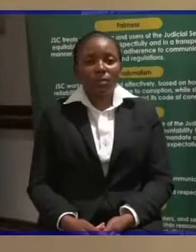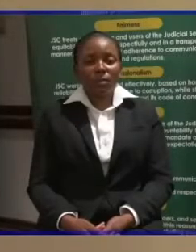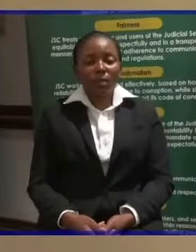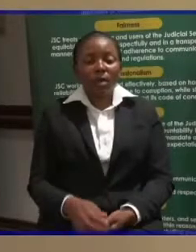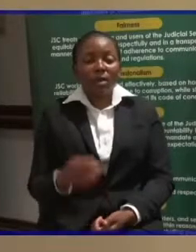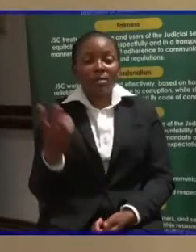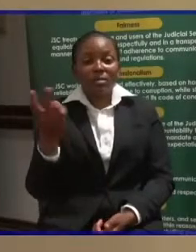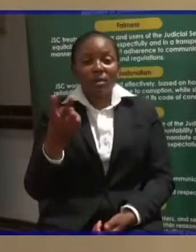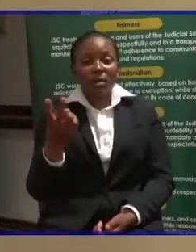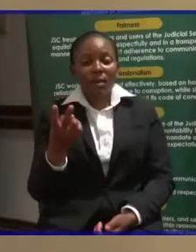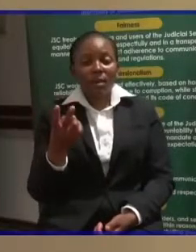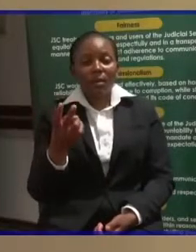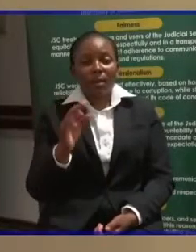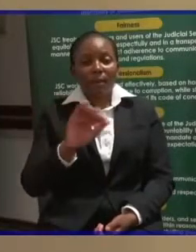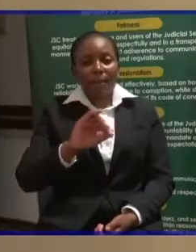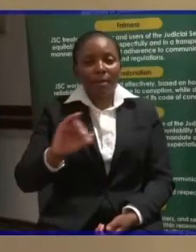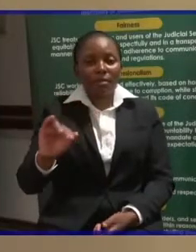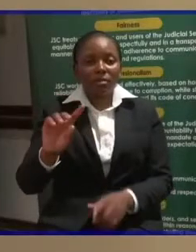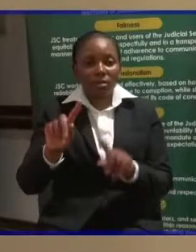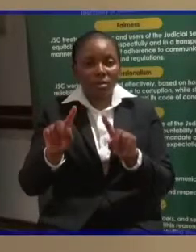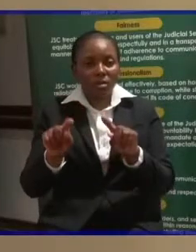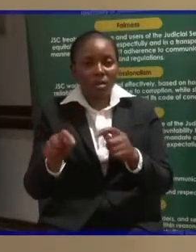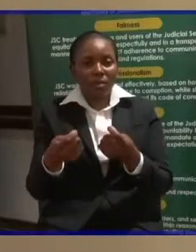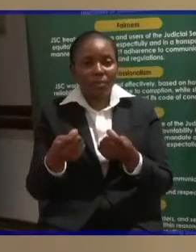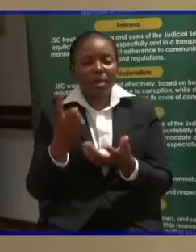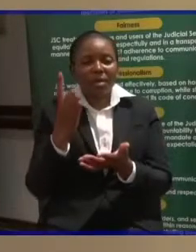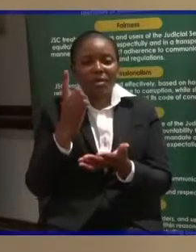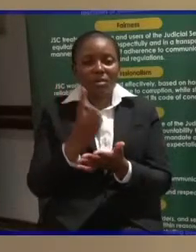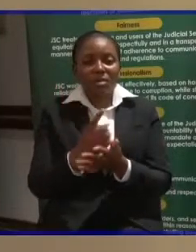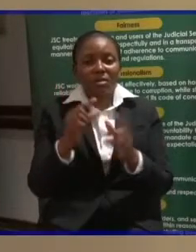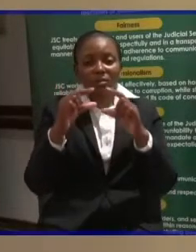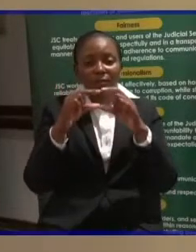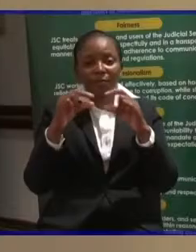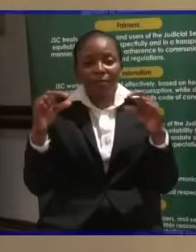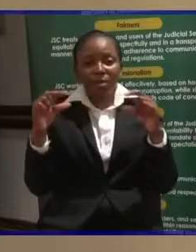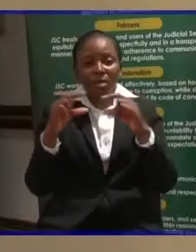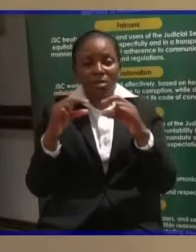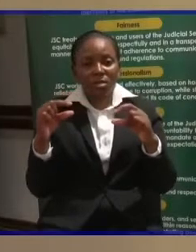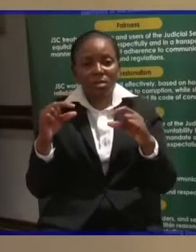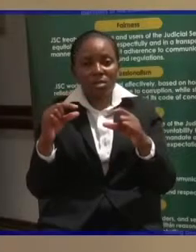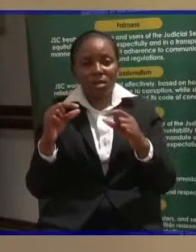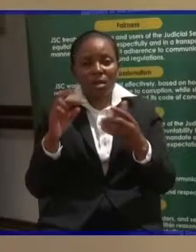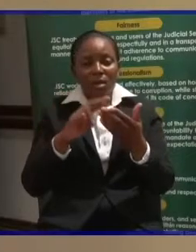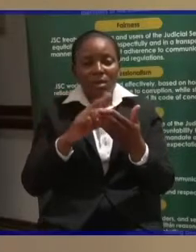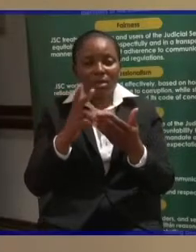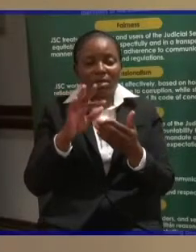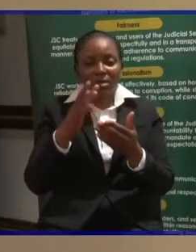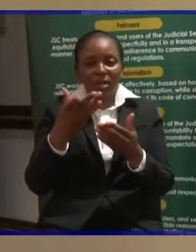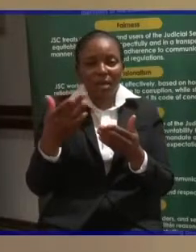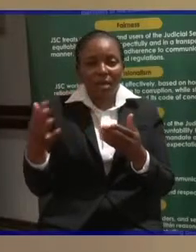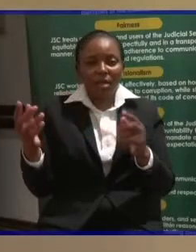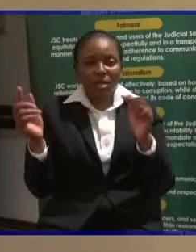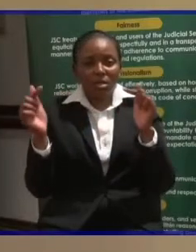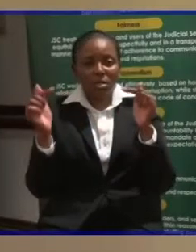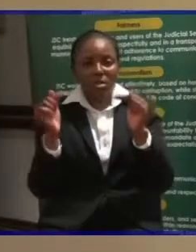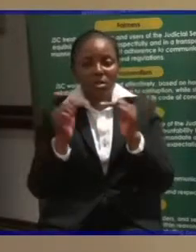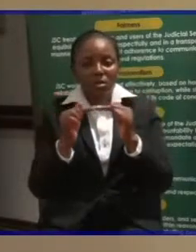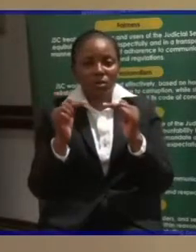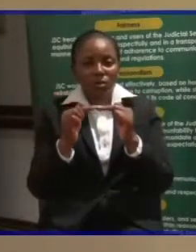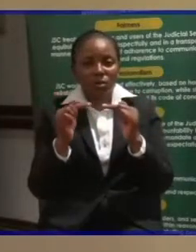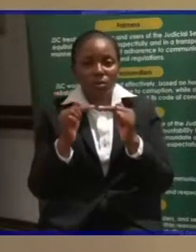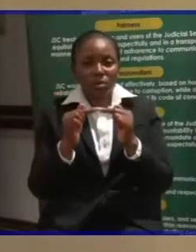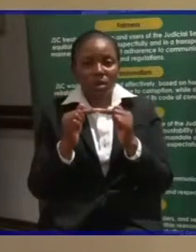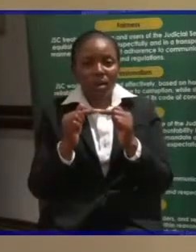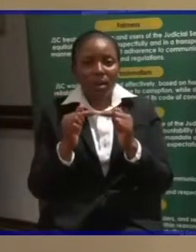The second part again. Does the phrase redress any dispute